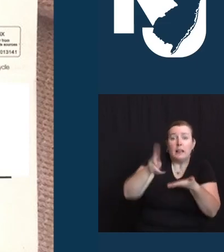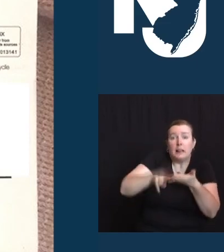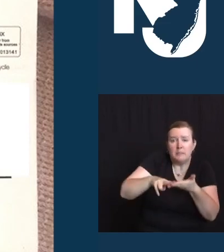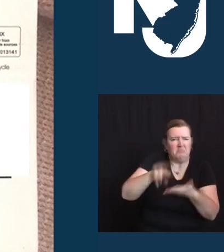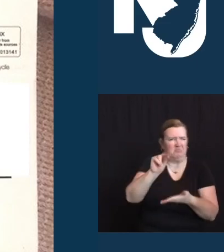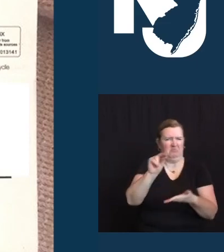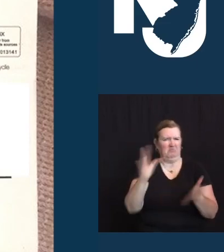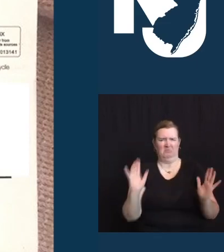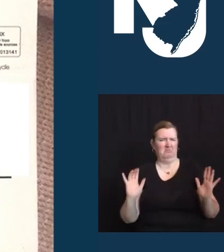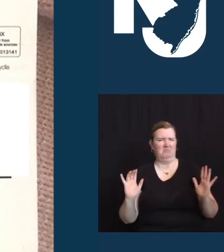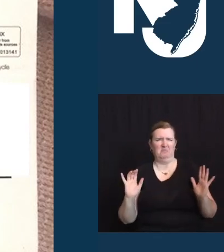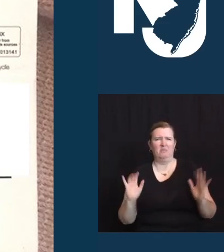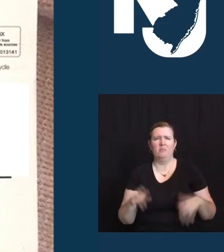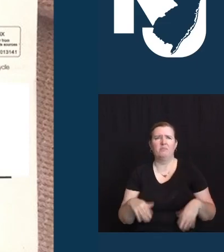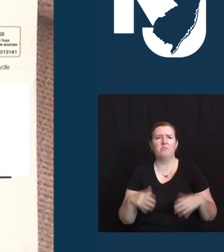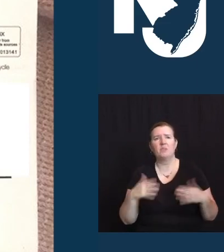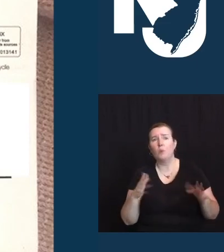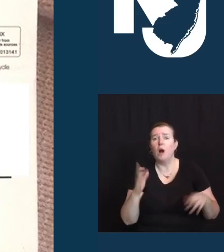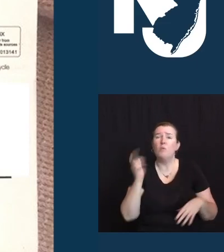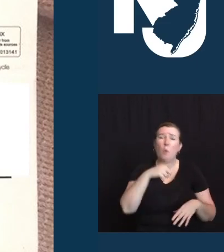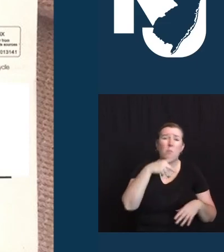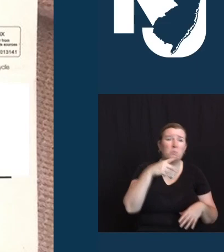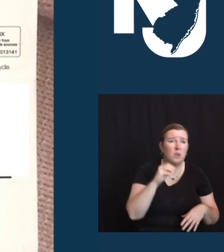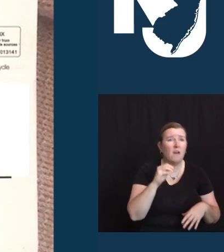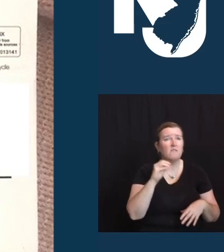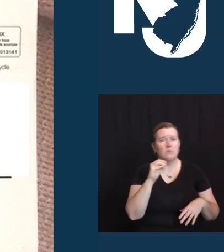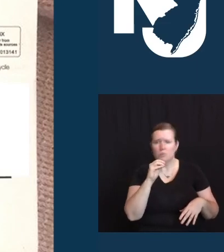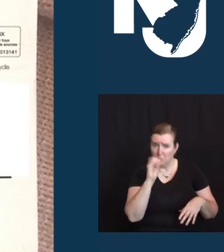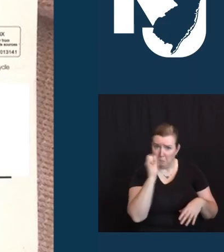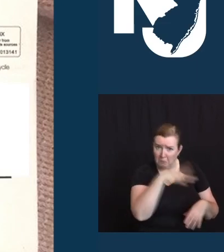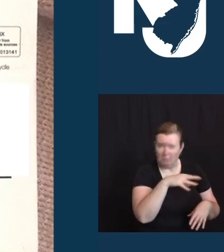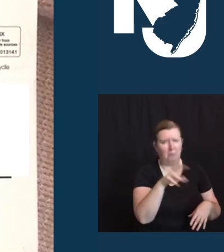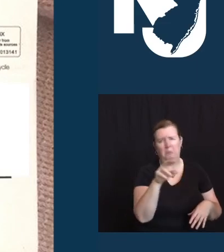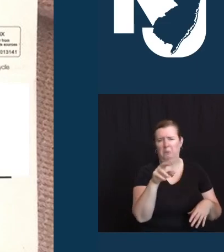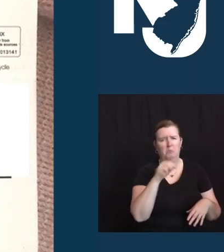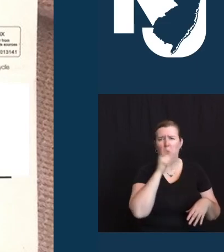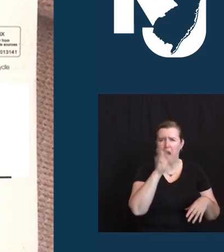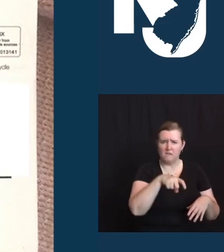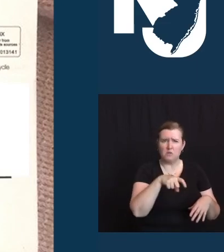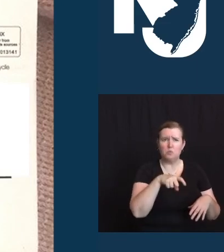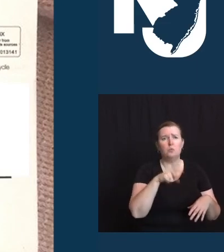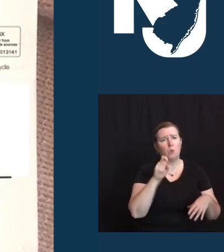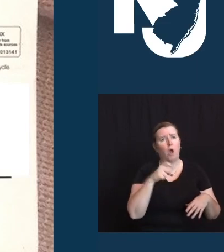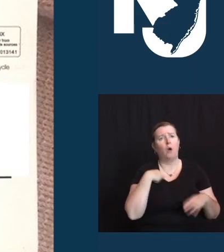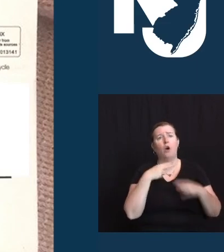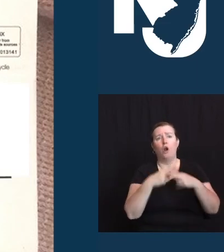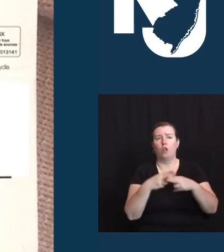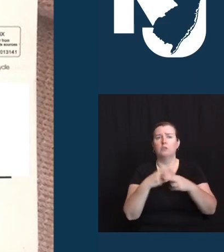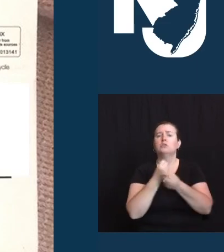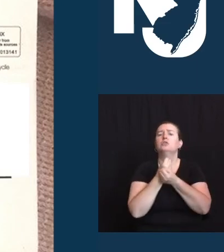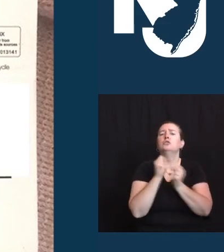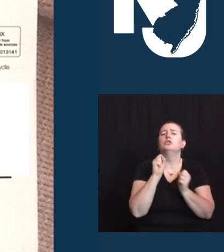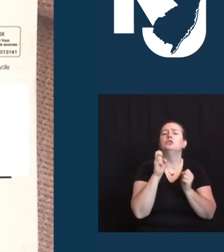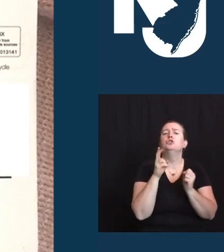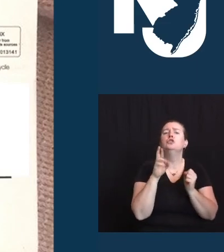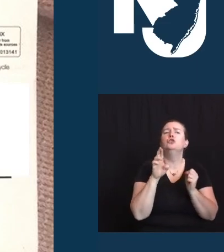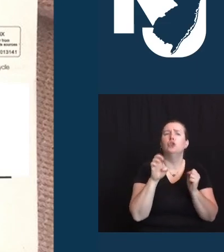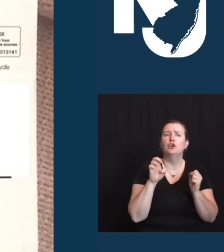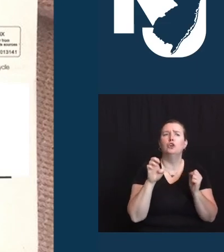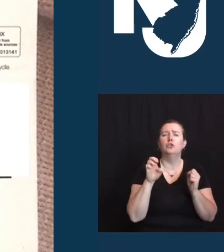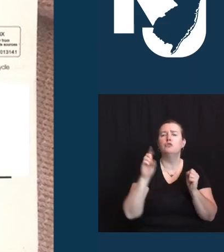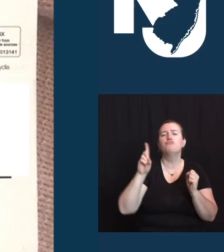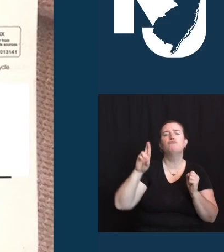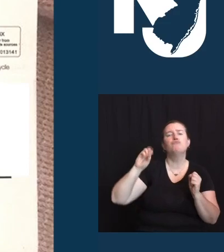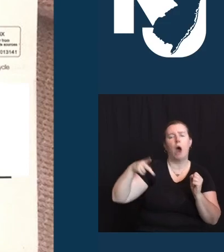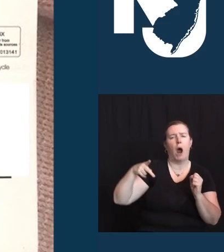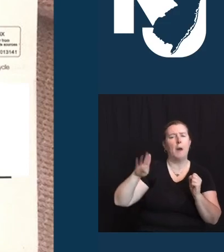Postal Service to return your ballot. As we've said many times, you could drop it at any of the secure drop boxes in your county. And by the way, check